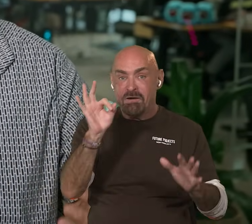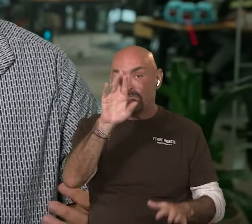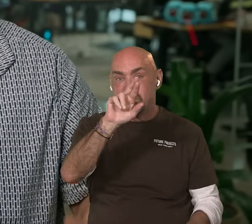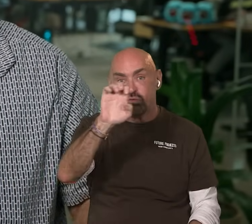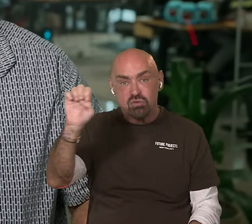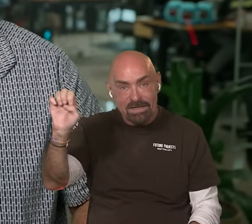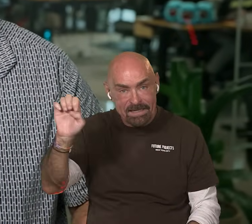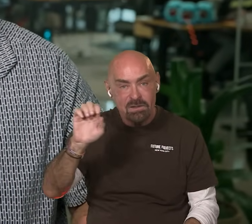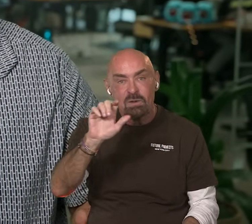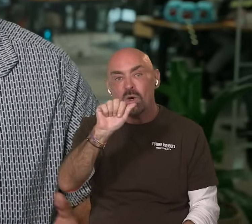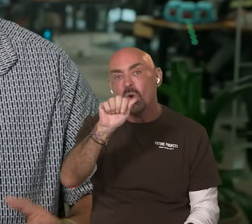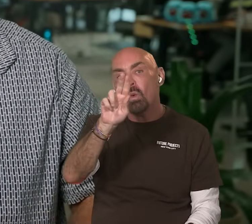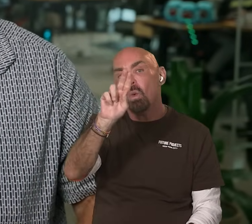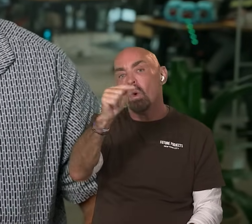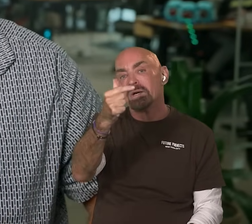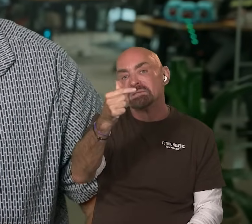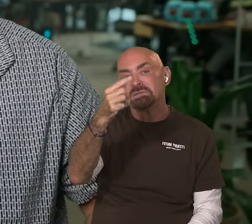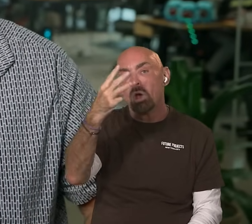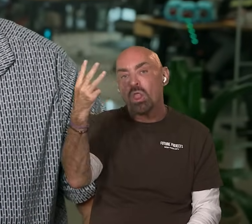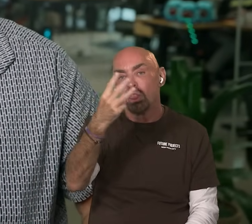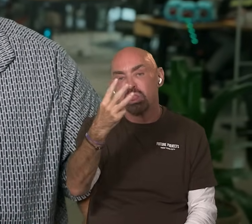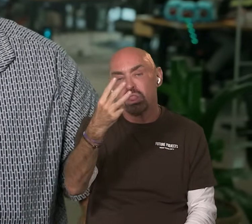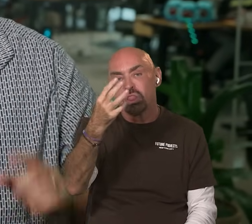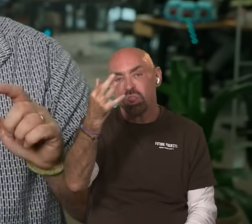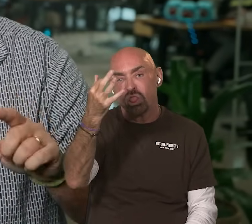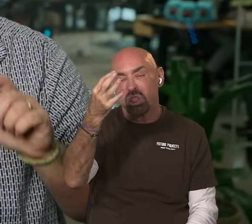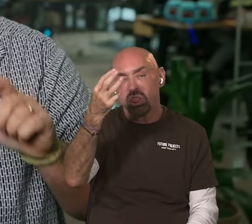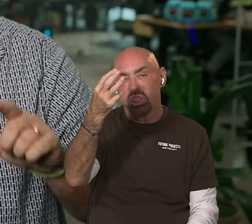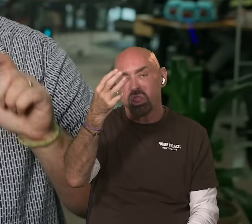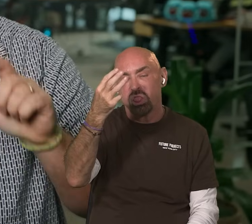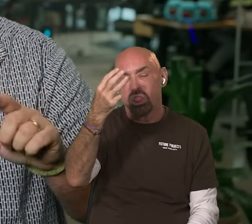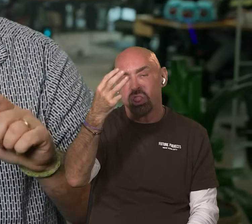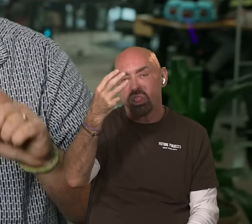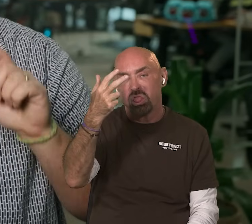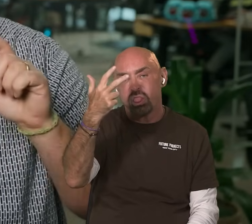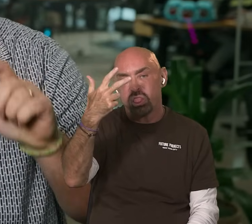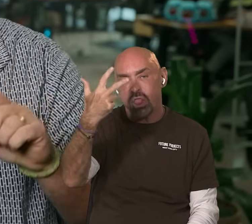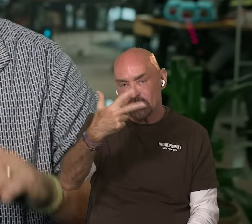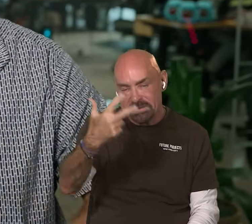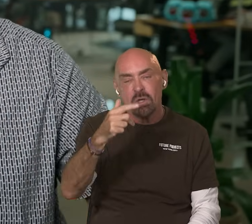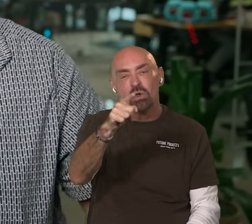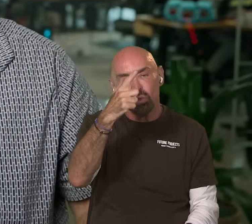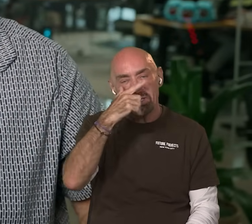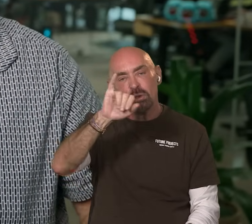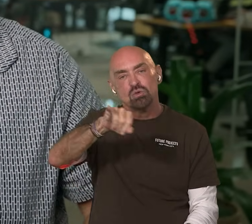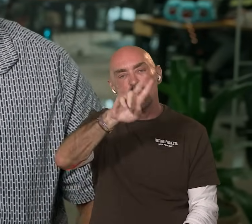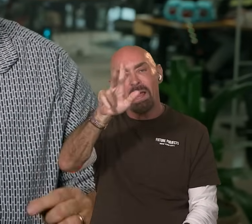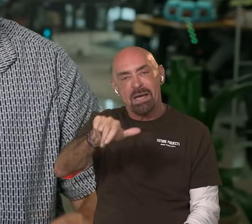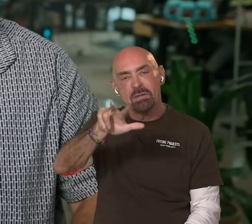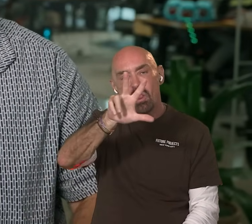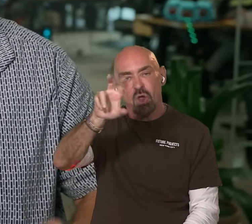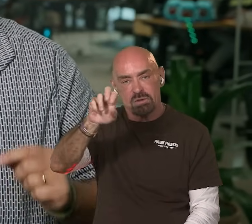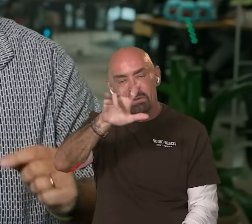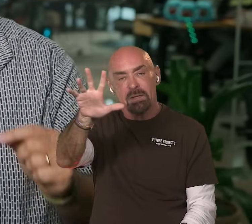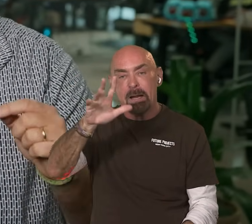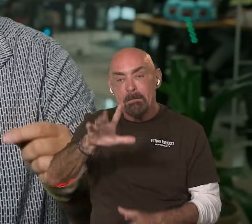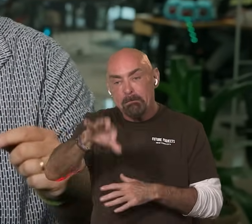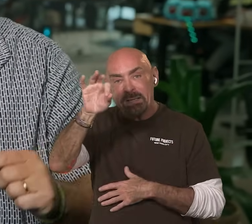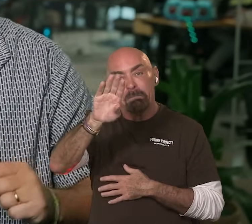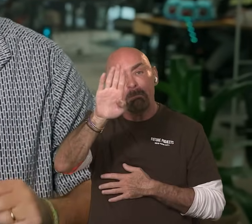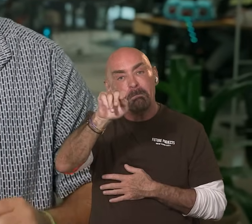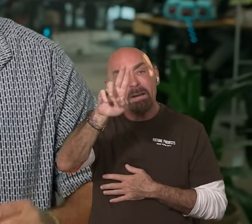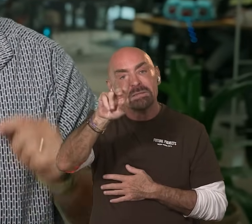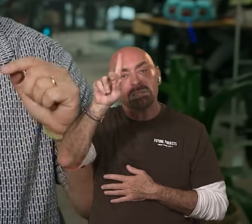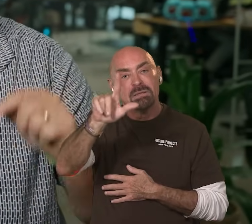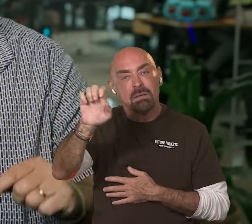launching fully into early access on August 13th. But you can join us before then on July 30th by going to Steam and picking up one of